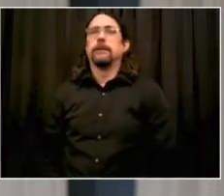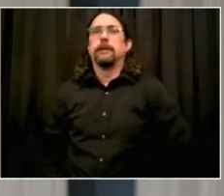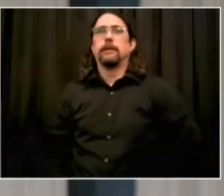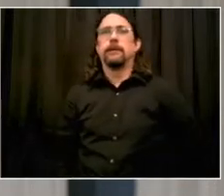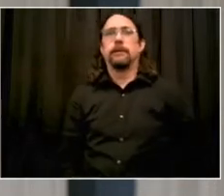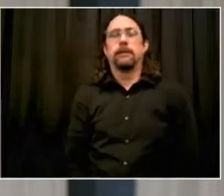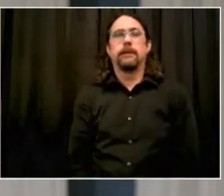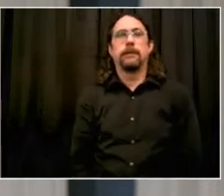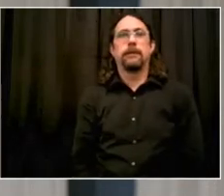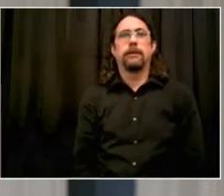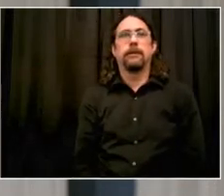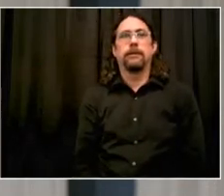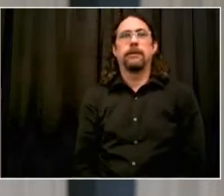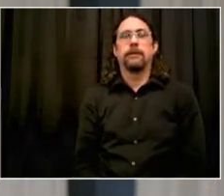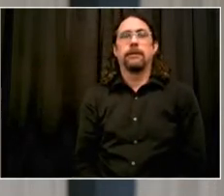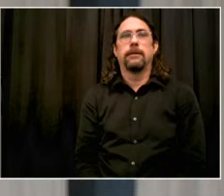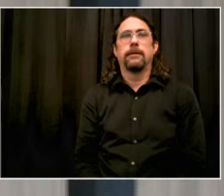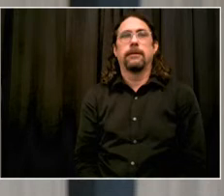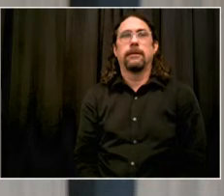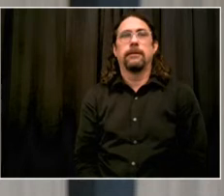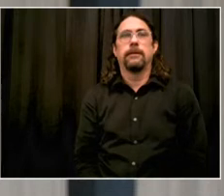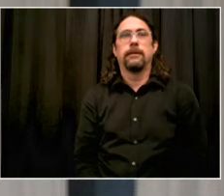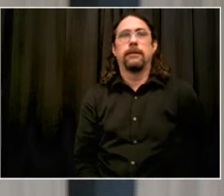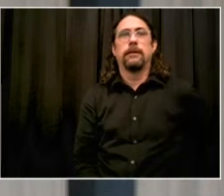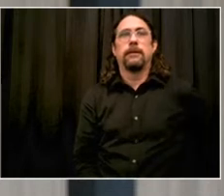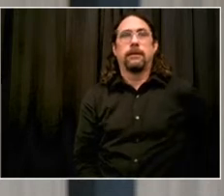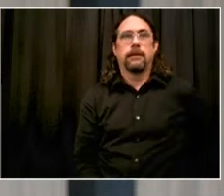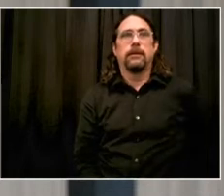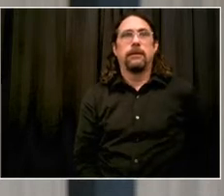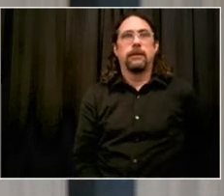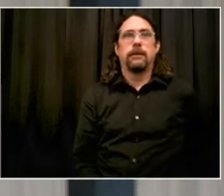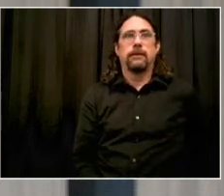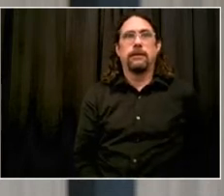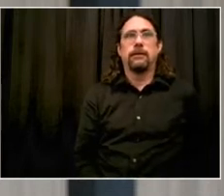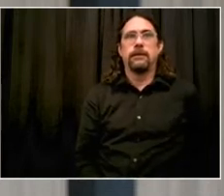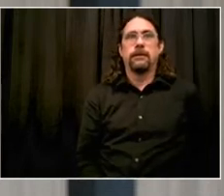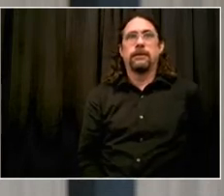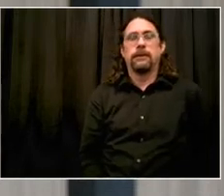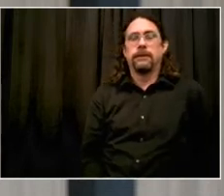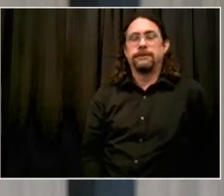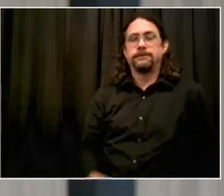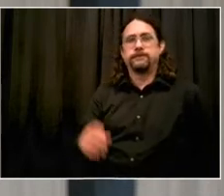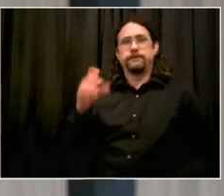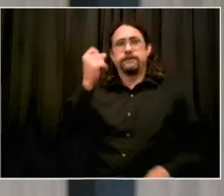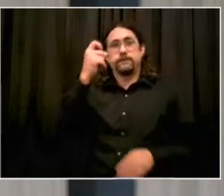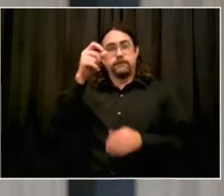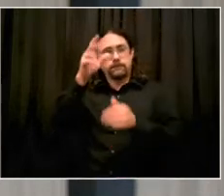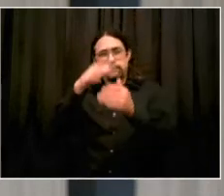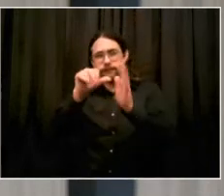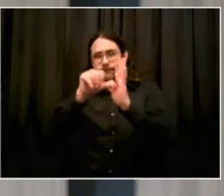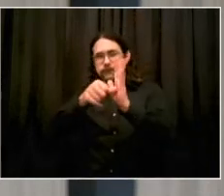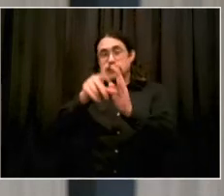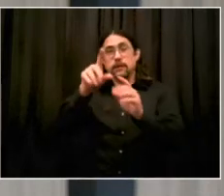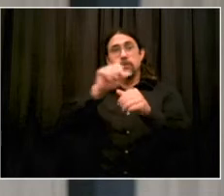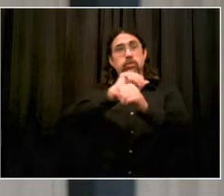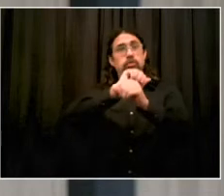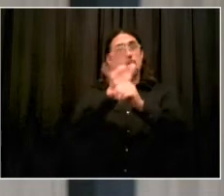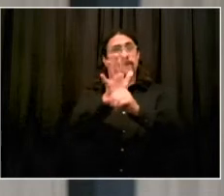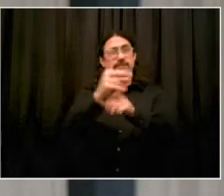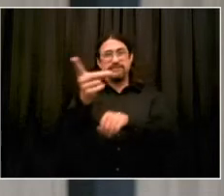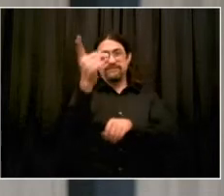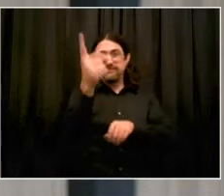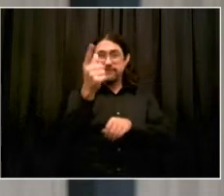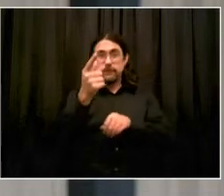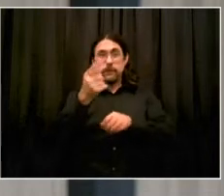there is a catch-up period of time. But I think if what you had seen, sir, over the weekend was no improvement in